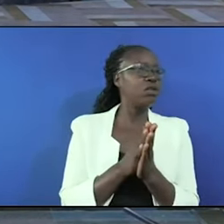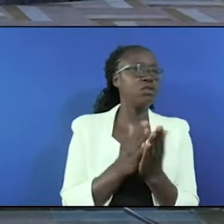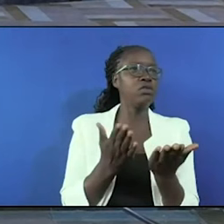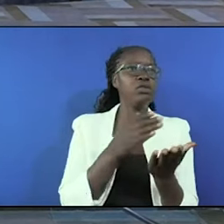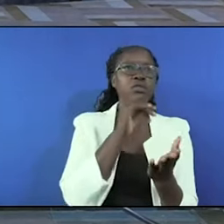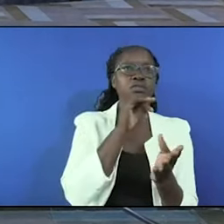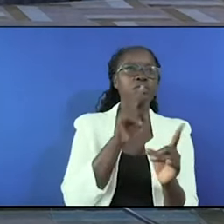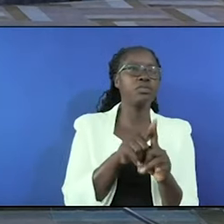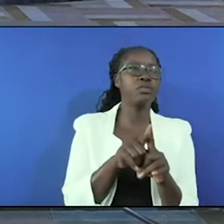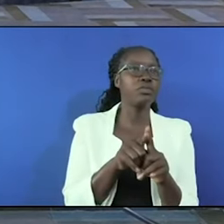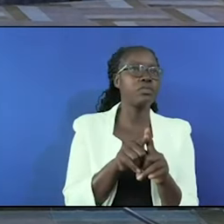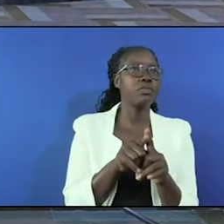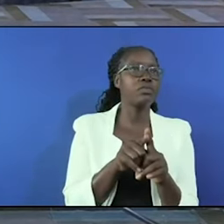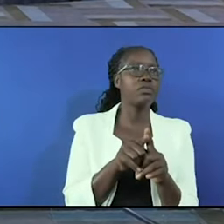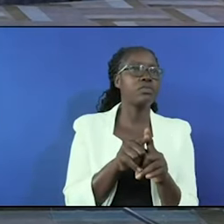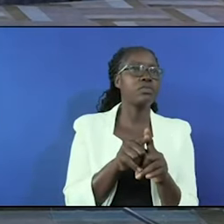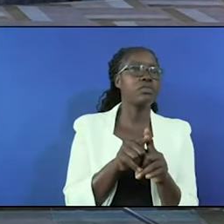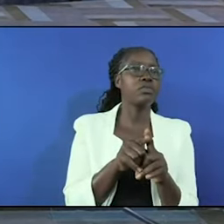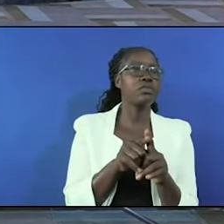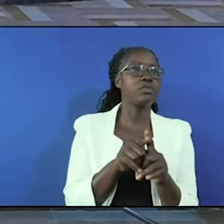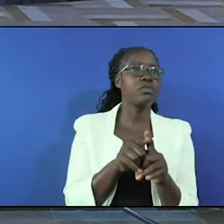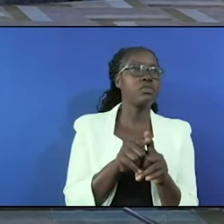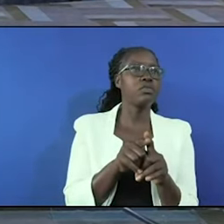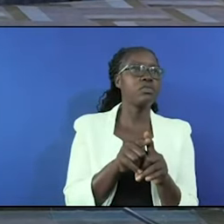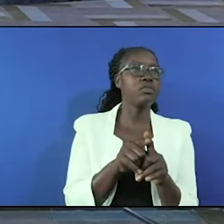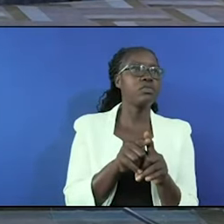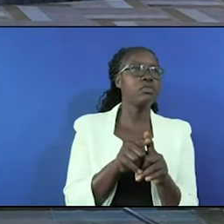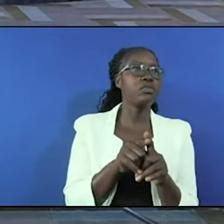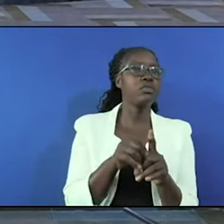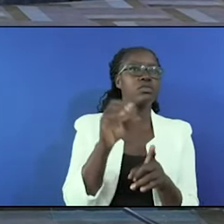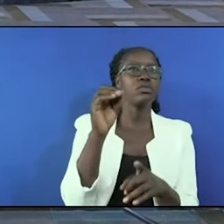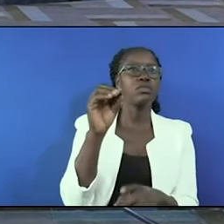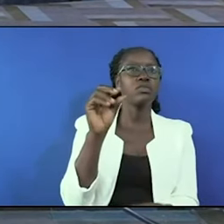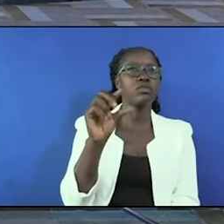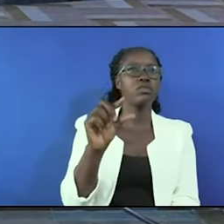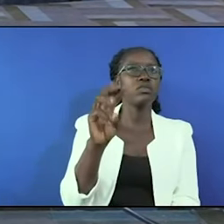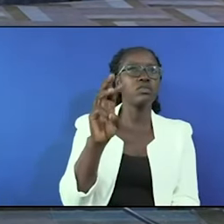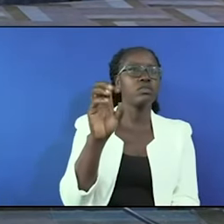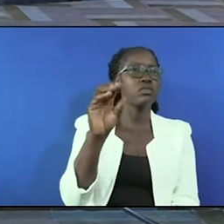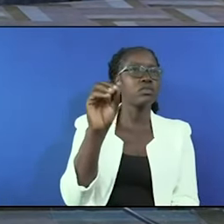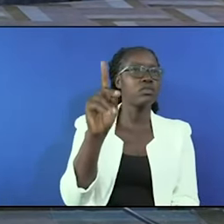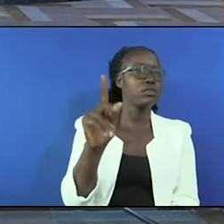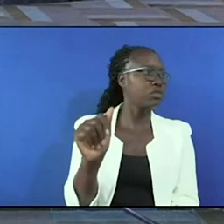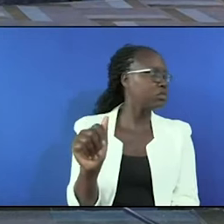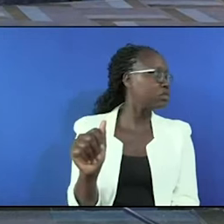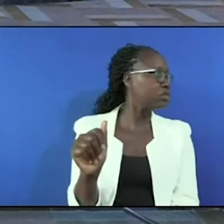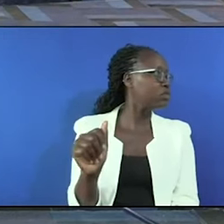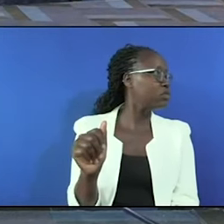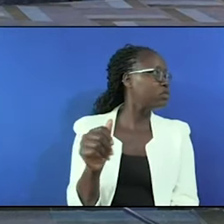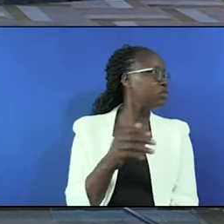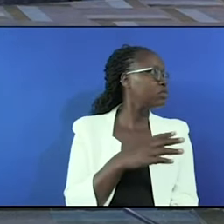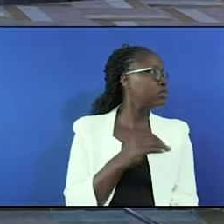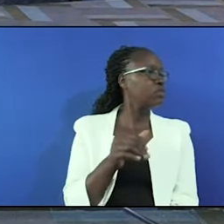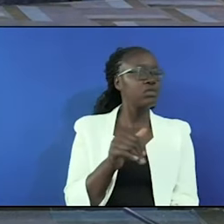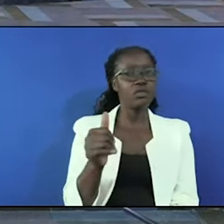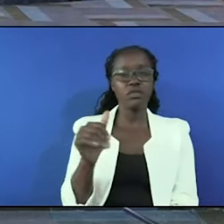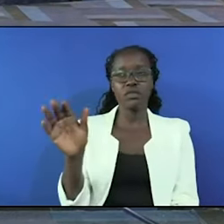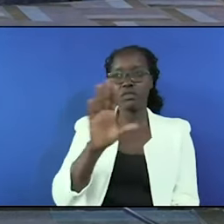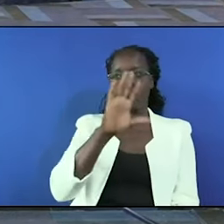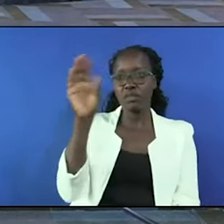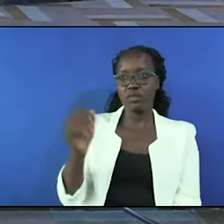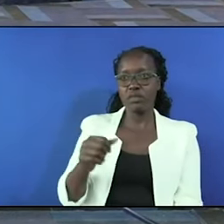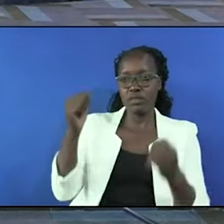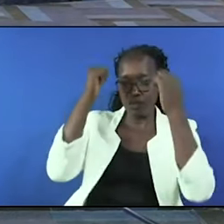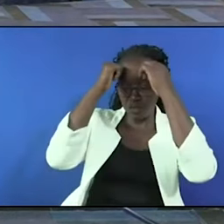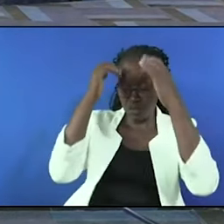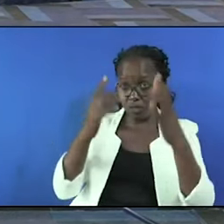with our brother Ndege Owoka, with Mobisa, and the rest of the African